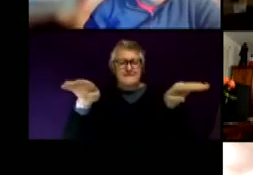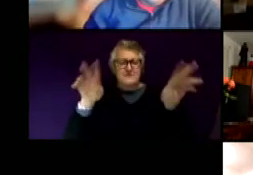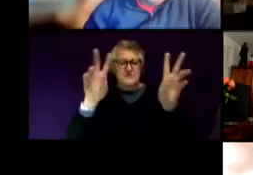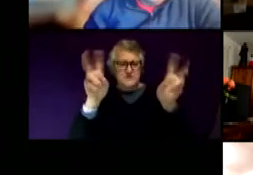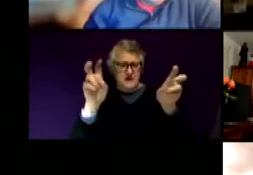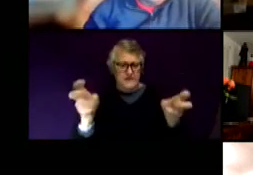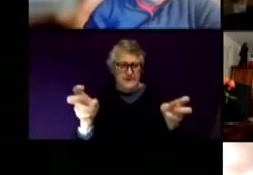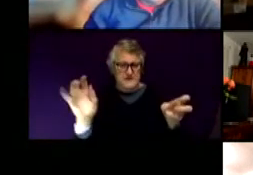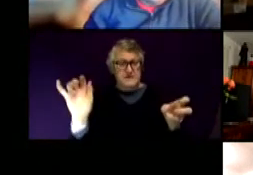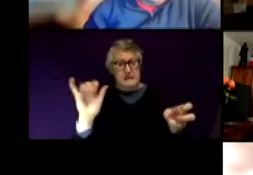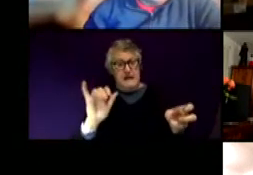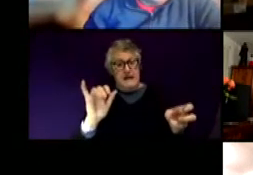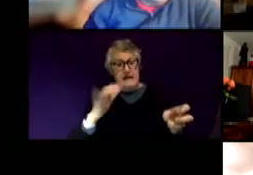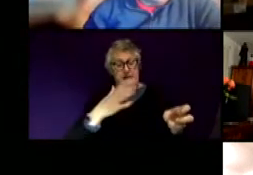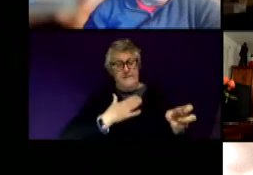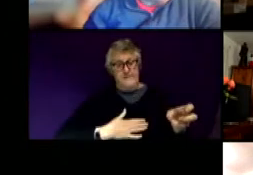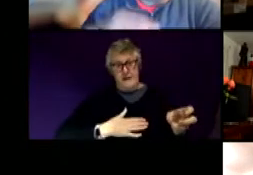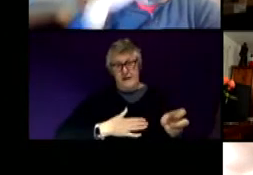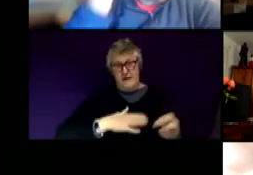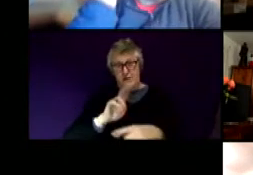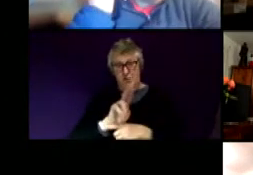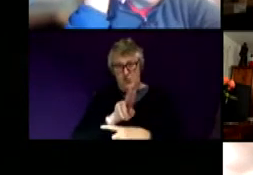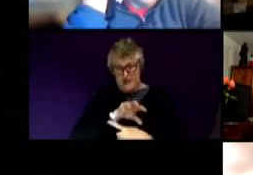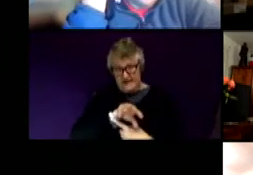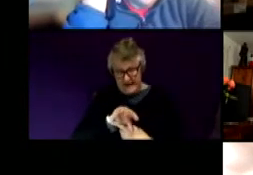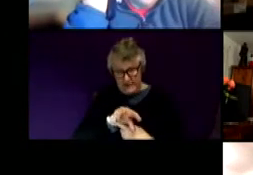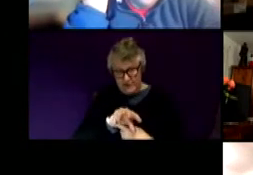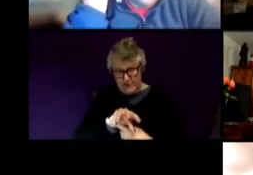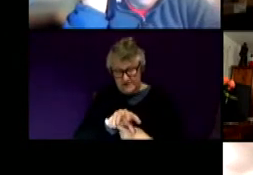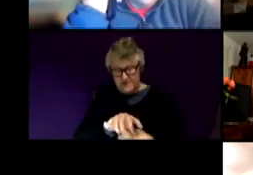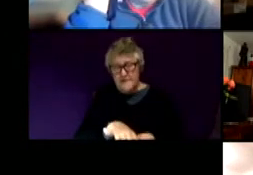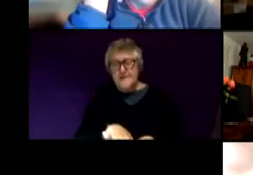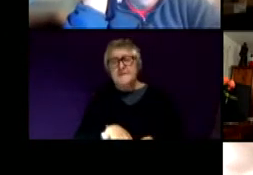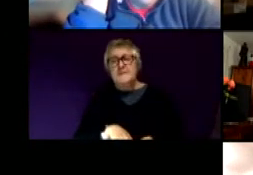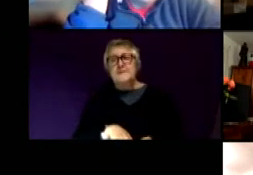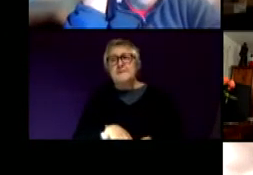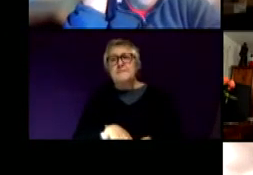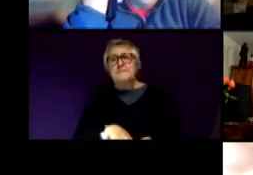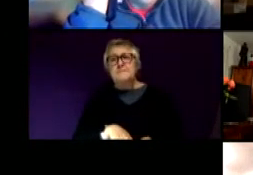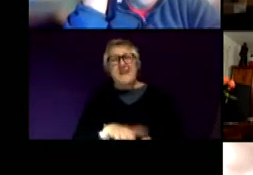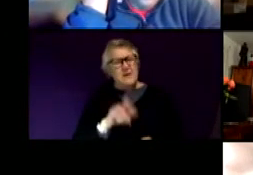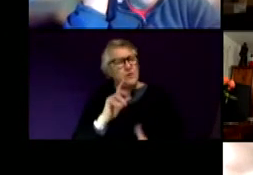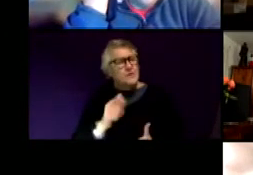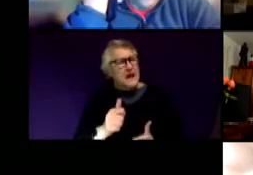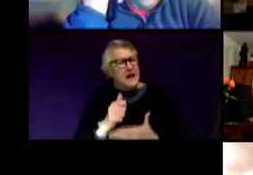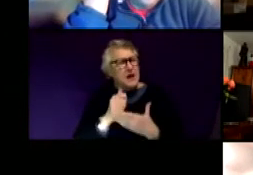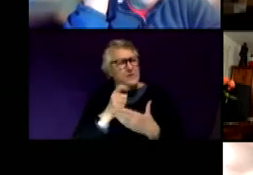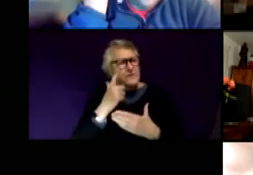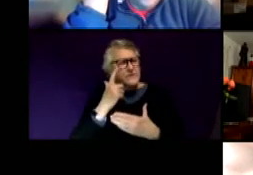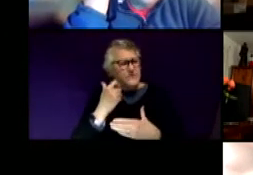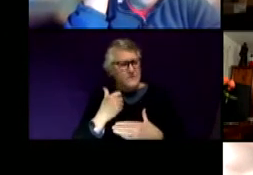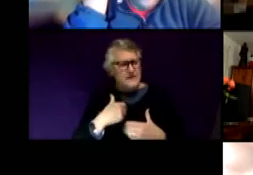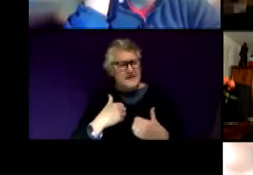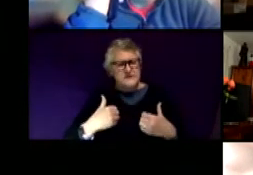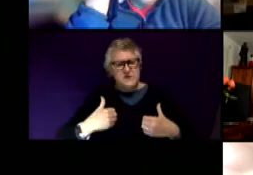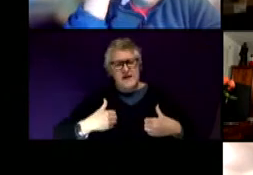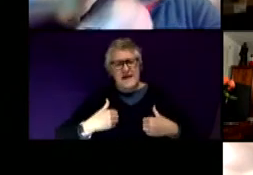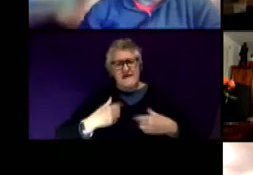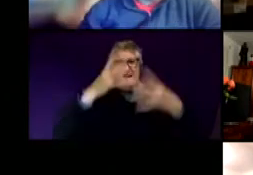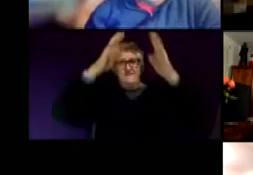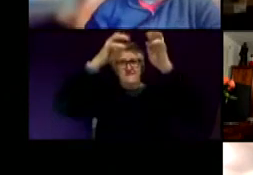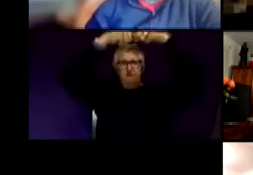be helpful for me to have a flow chart from the top down as